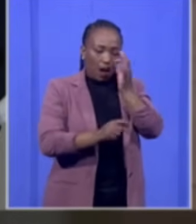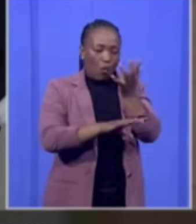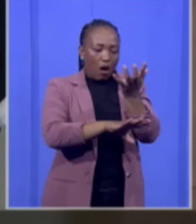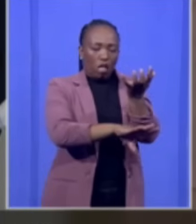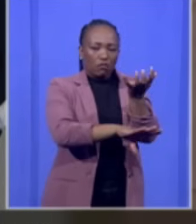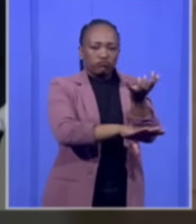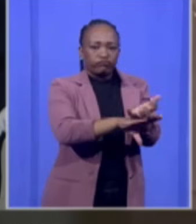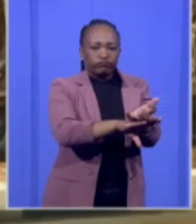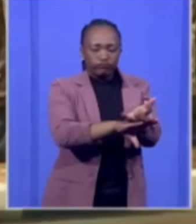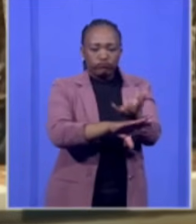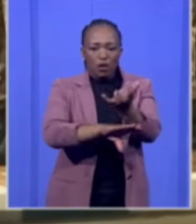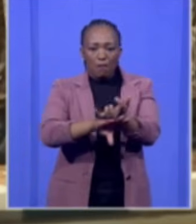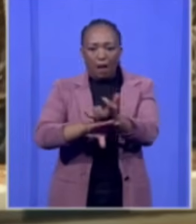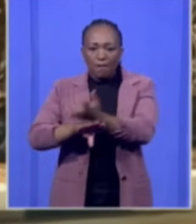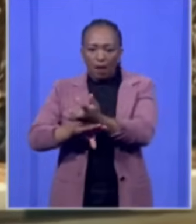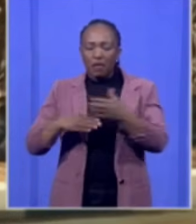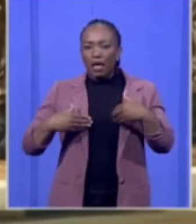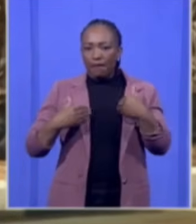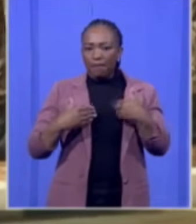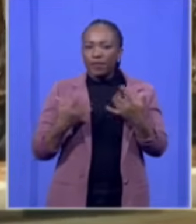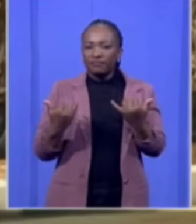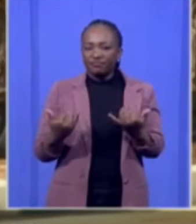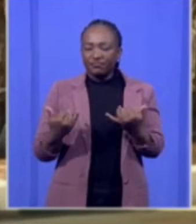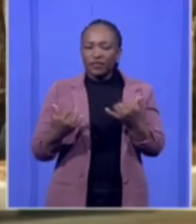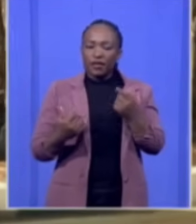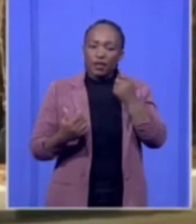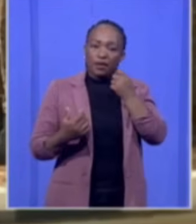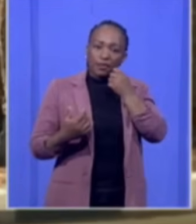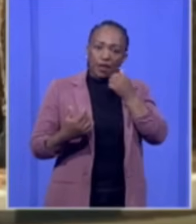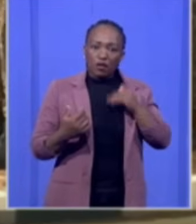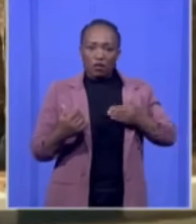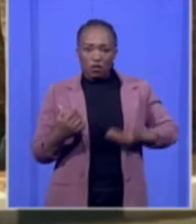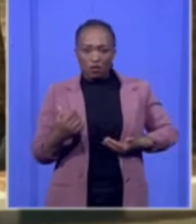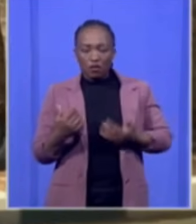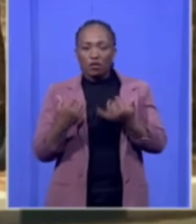kopaneng a ne a sithabetse. Ho fihlela jwale ke banna le basadi ba